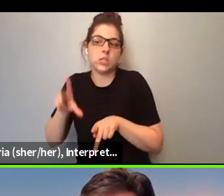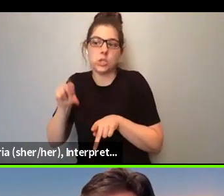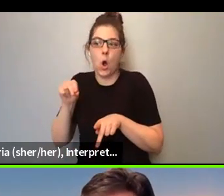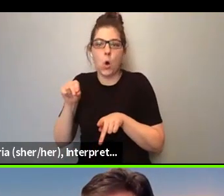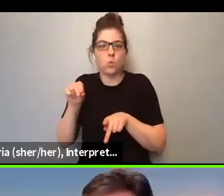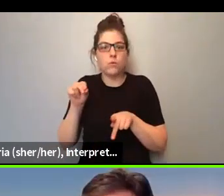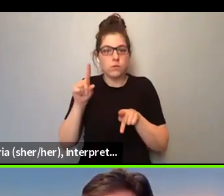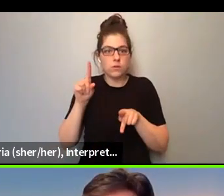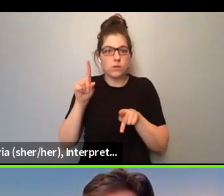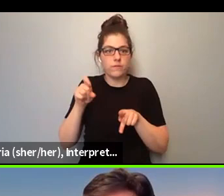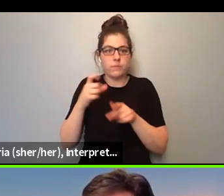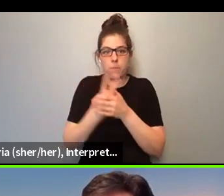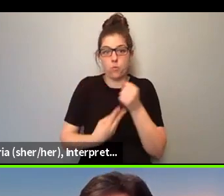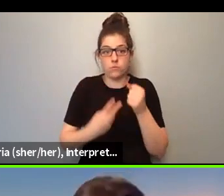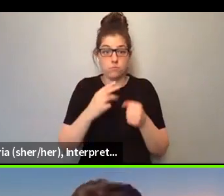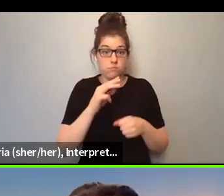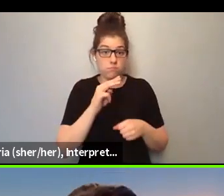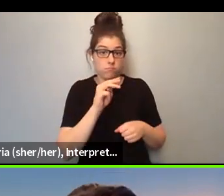things, Maria?